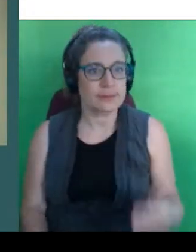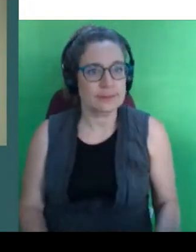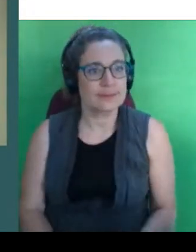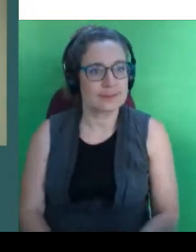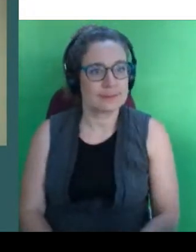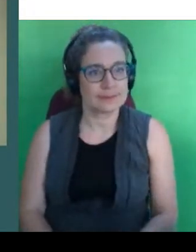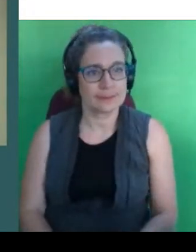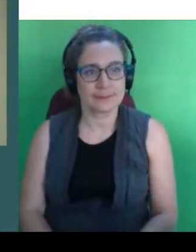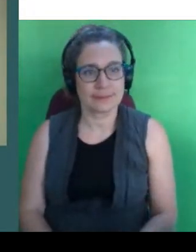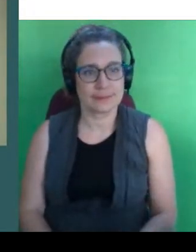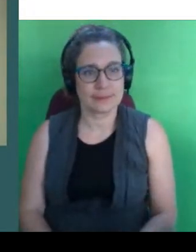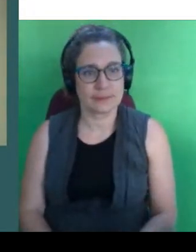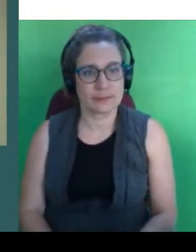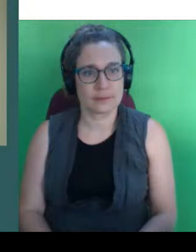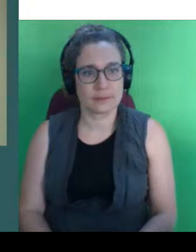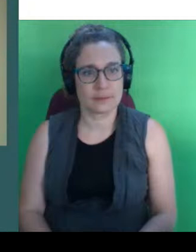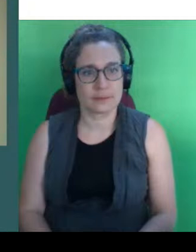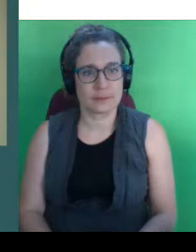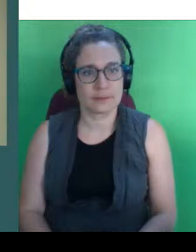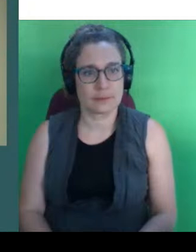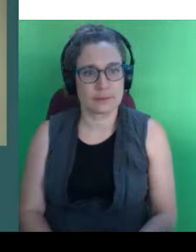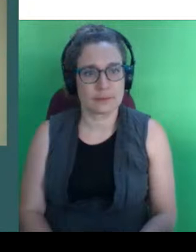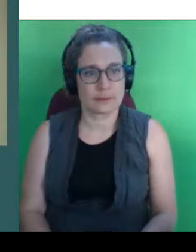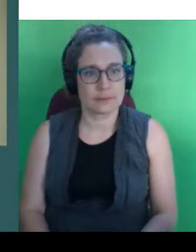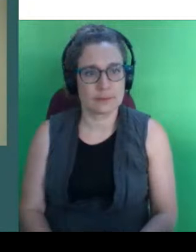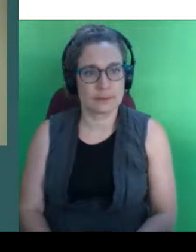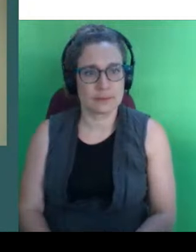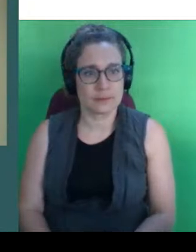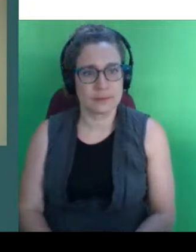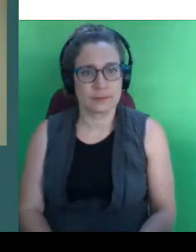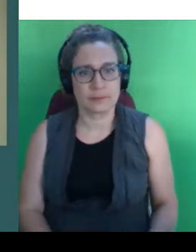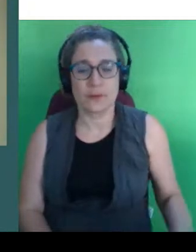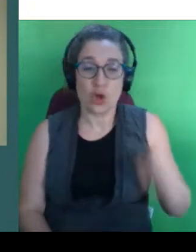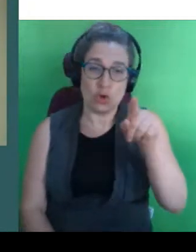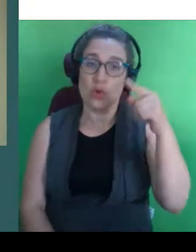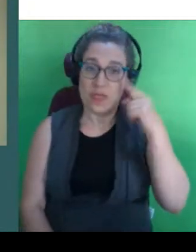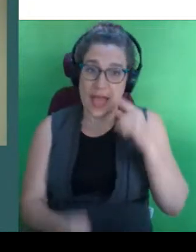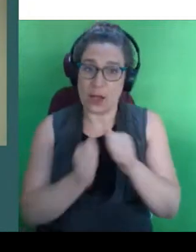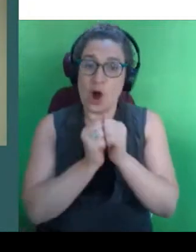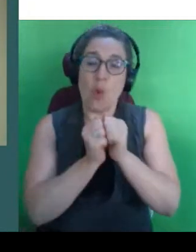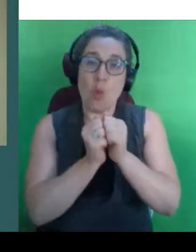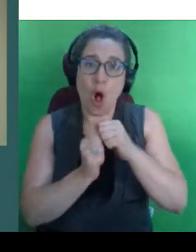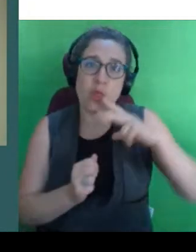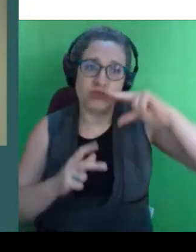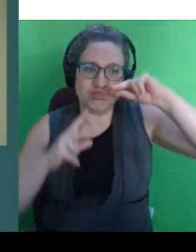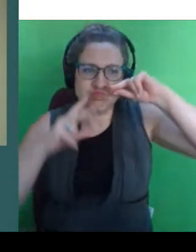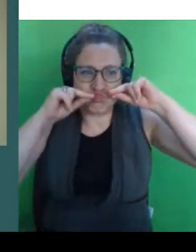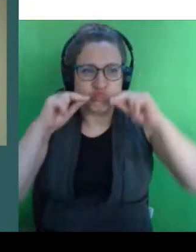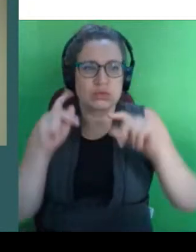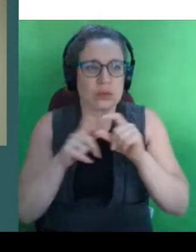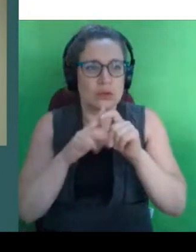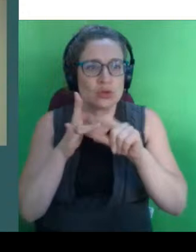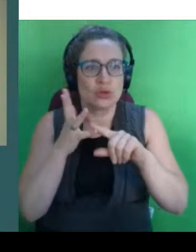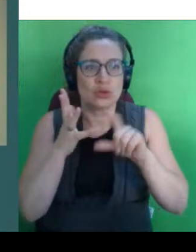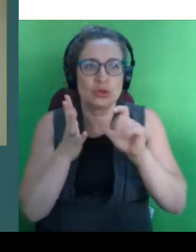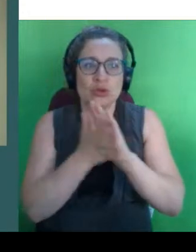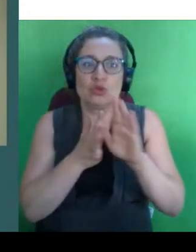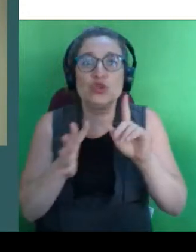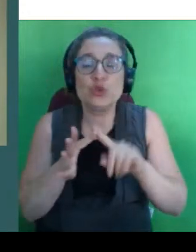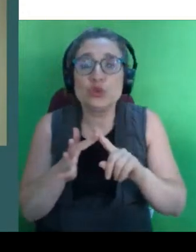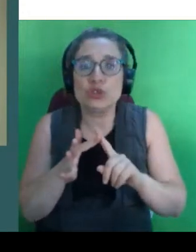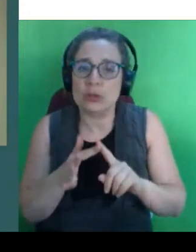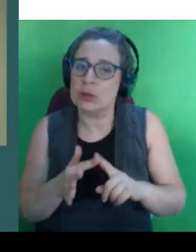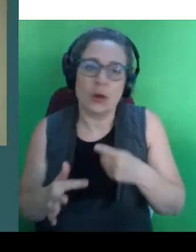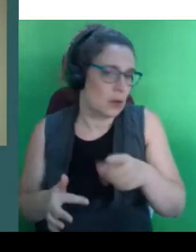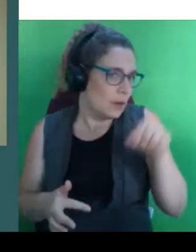Do you feel there's a role for sinus douching? Yes, I'm very keen on